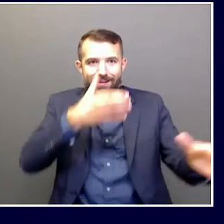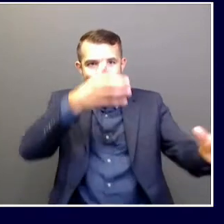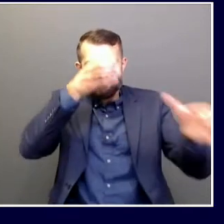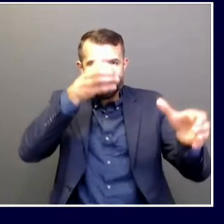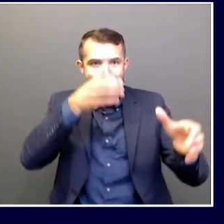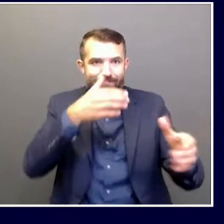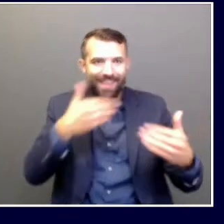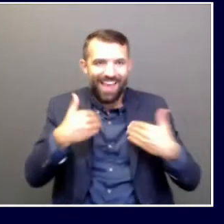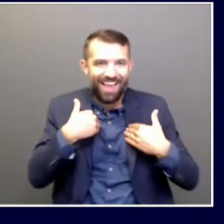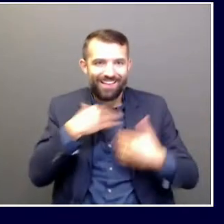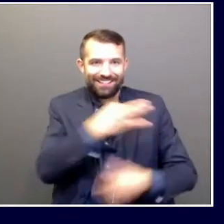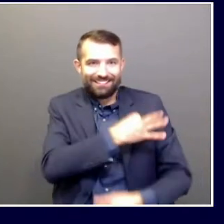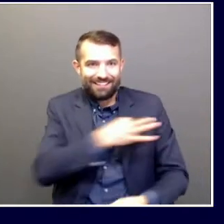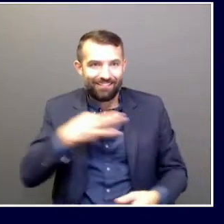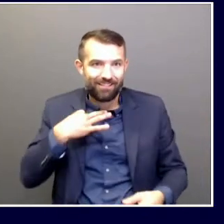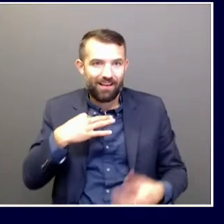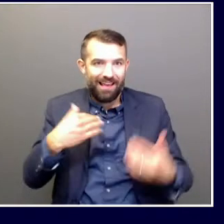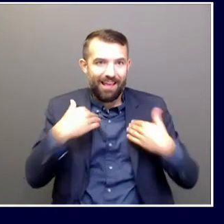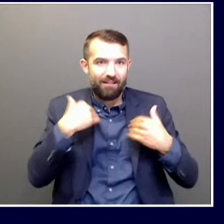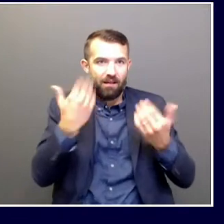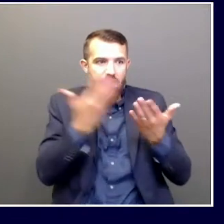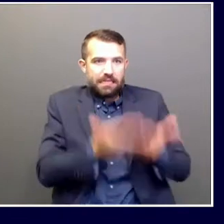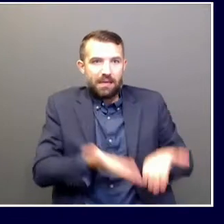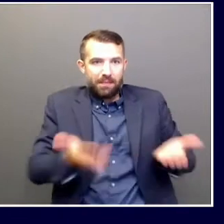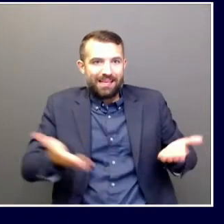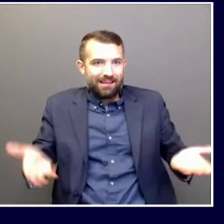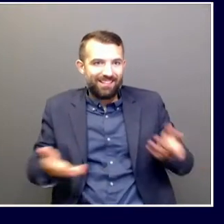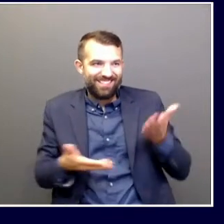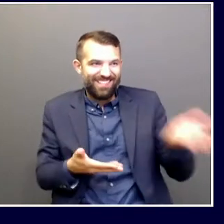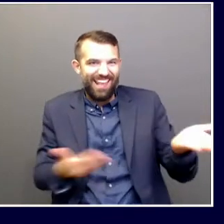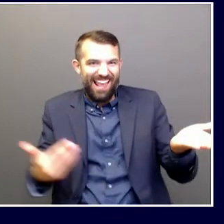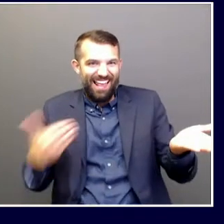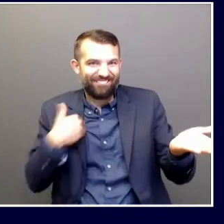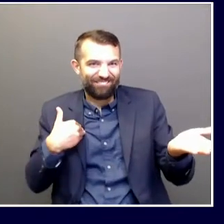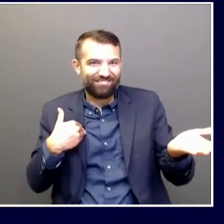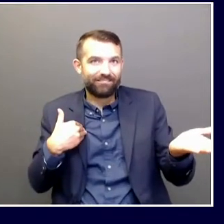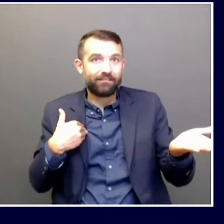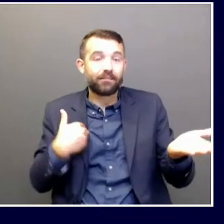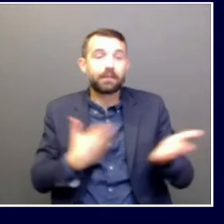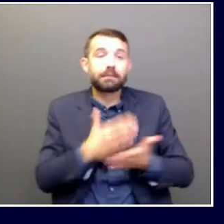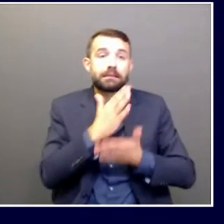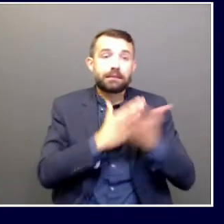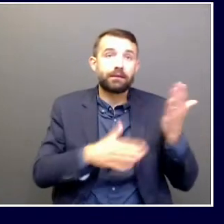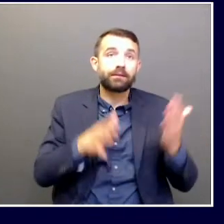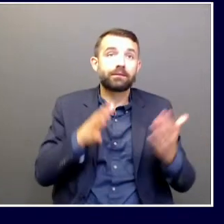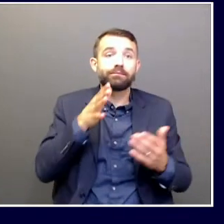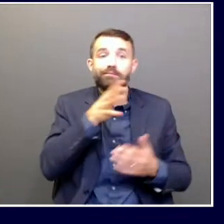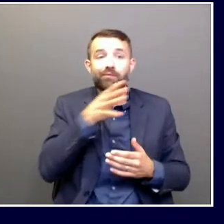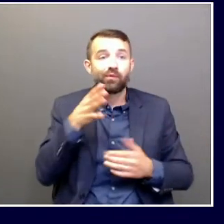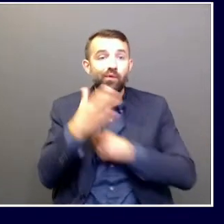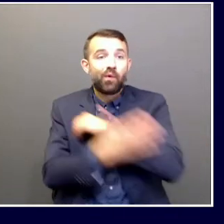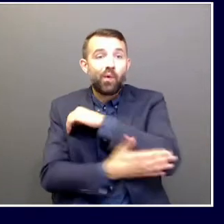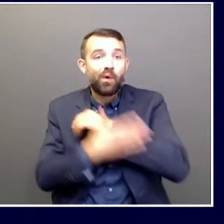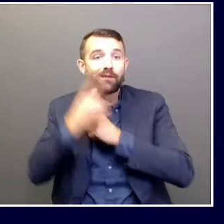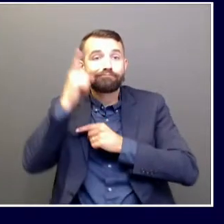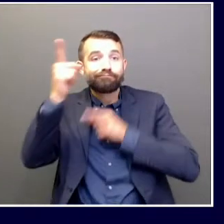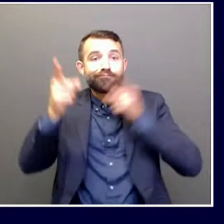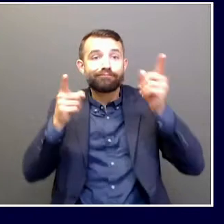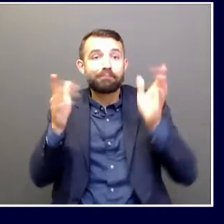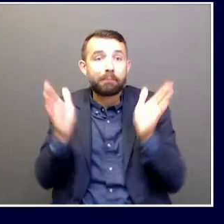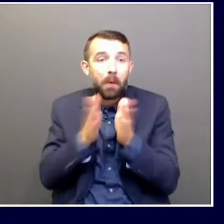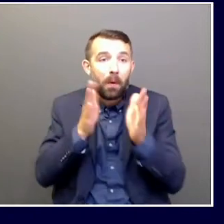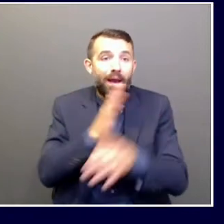beds across the state and our rural hospitals and our smaller hospitals, as well as our larger hospitals, to care for people